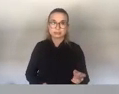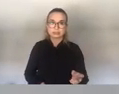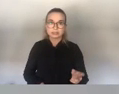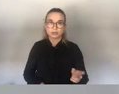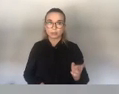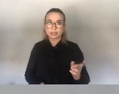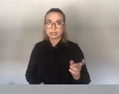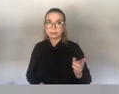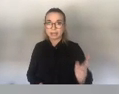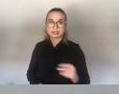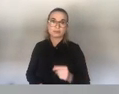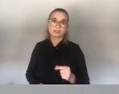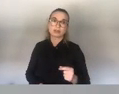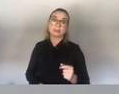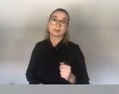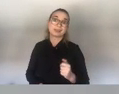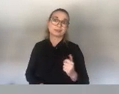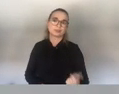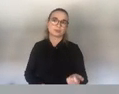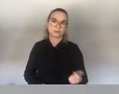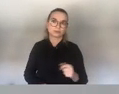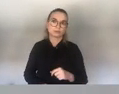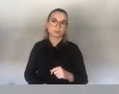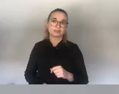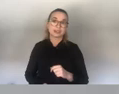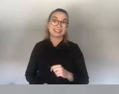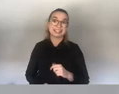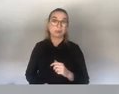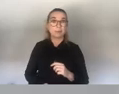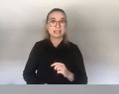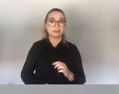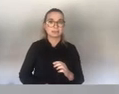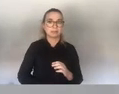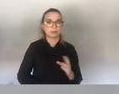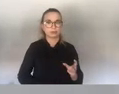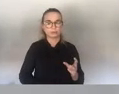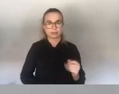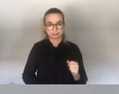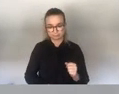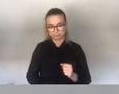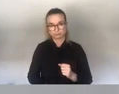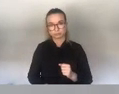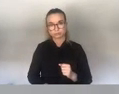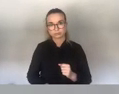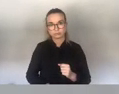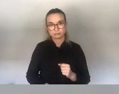here, we plan to move into other mental health disorders, which affect nearly 1 million people globally.